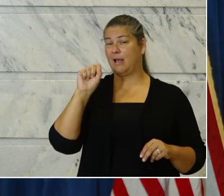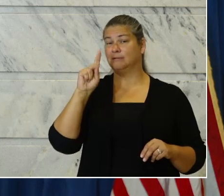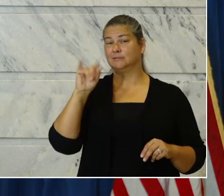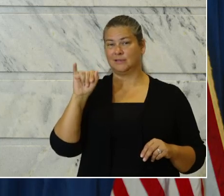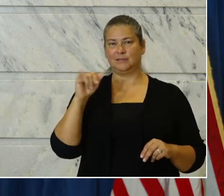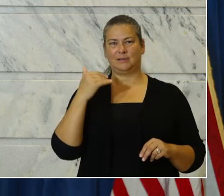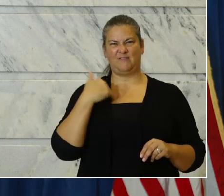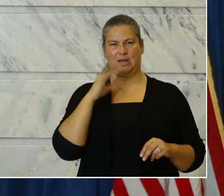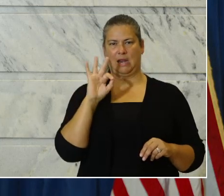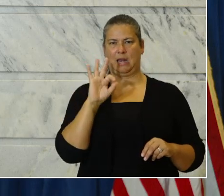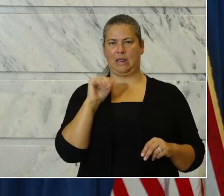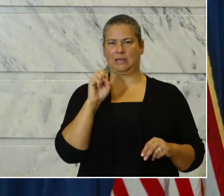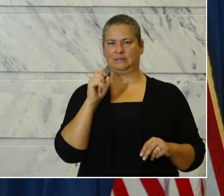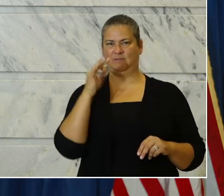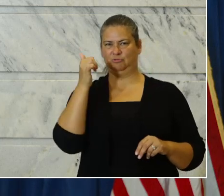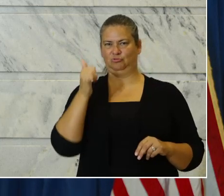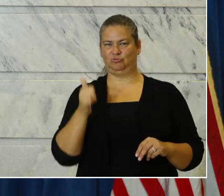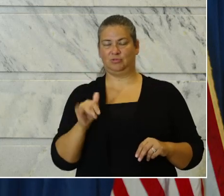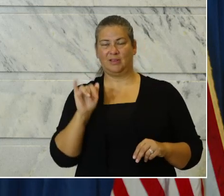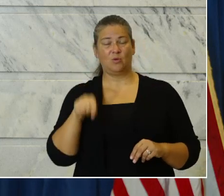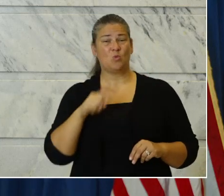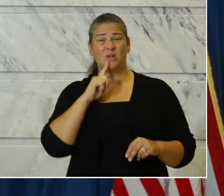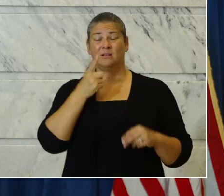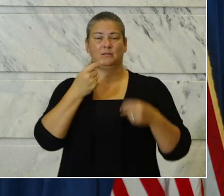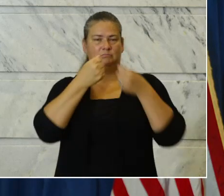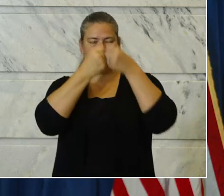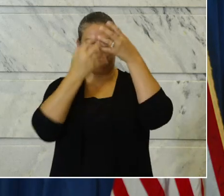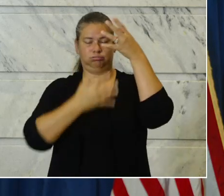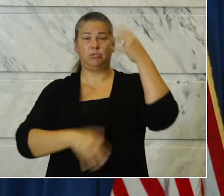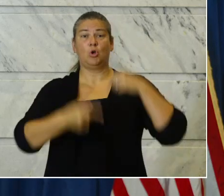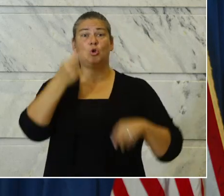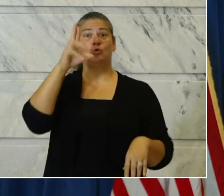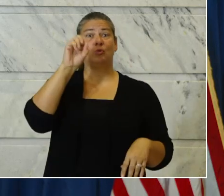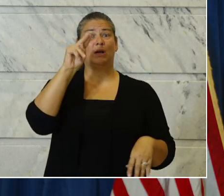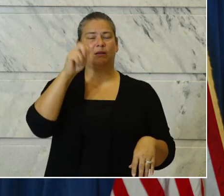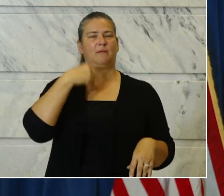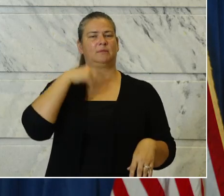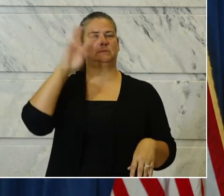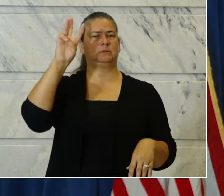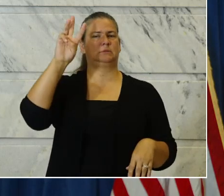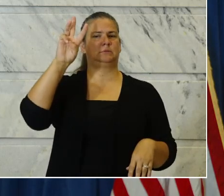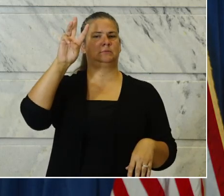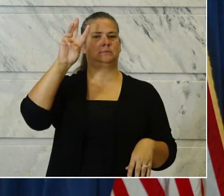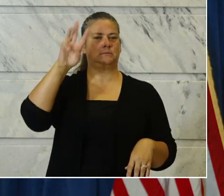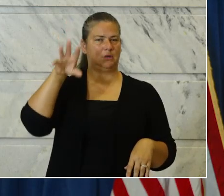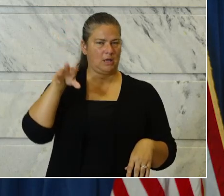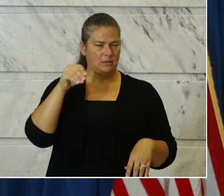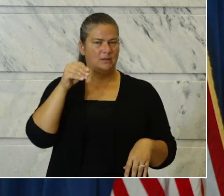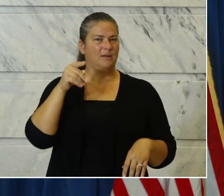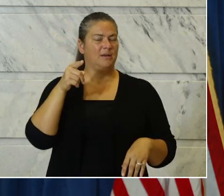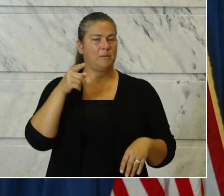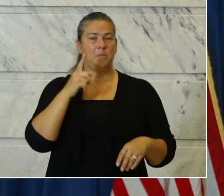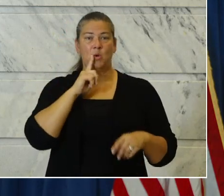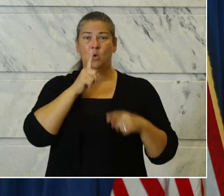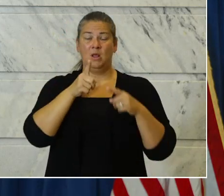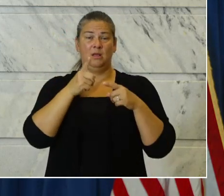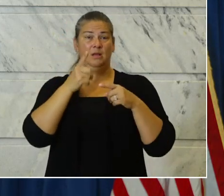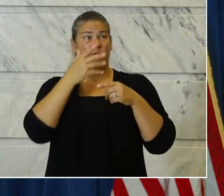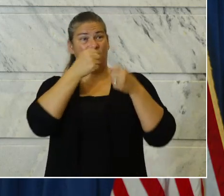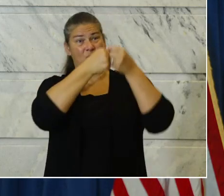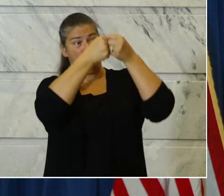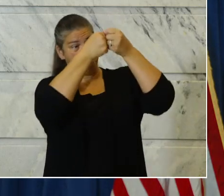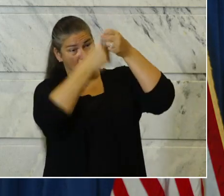remember, no area is immune. Greene has another 6 on here, but the entire list will be